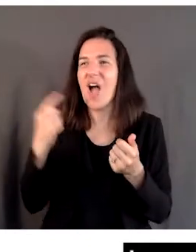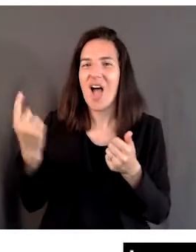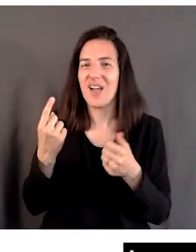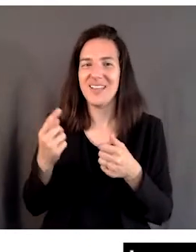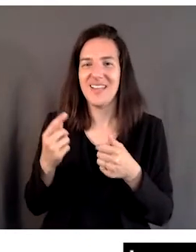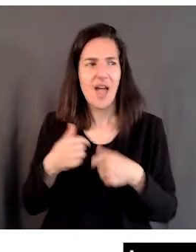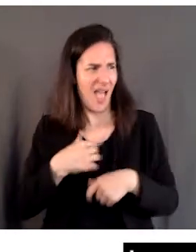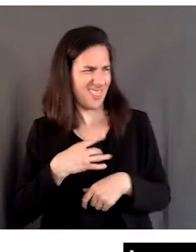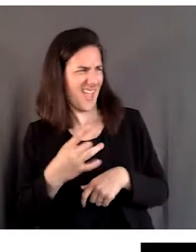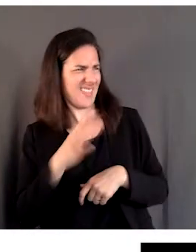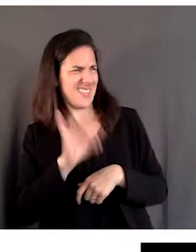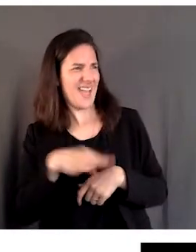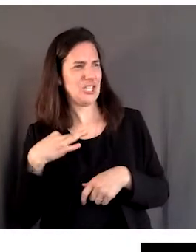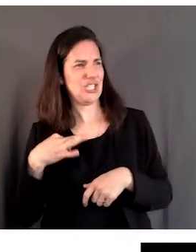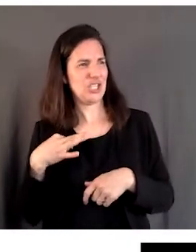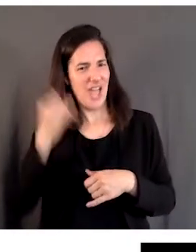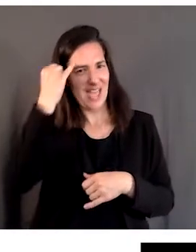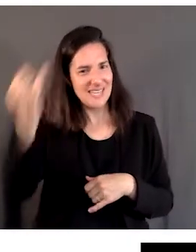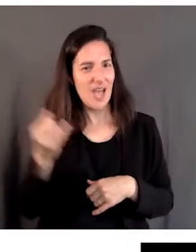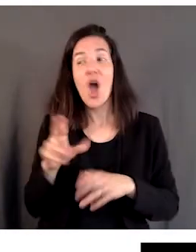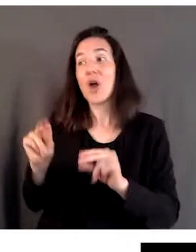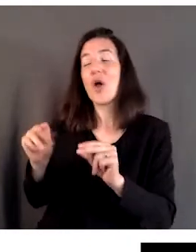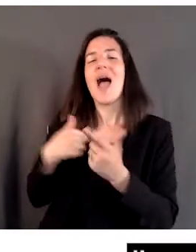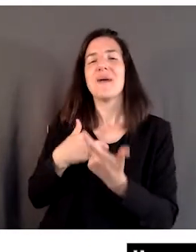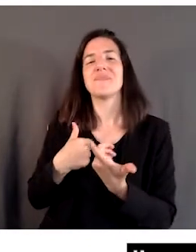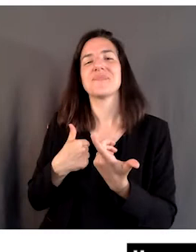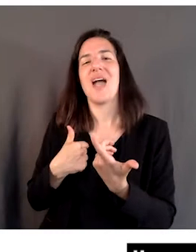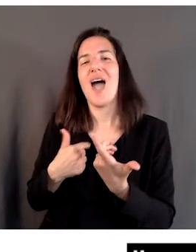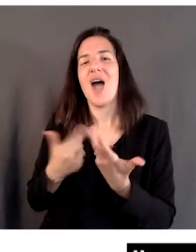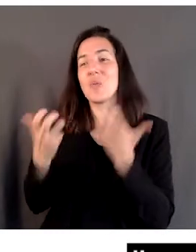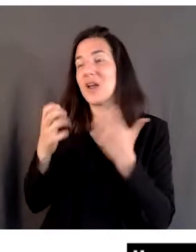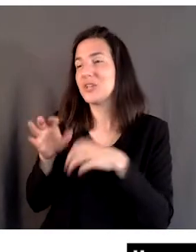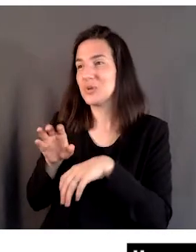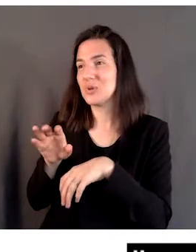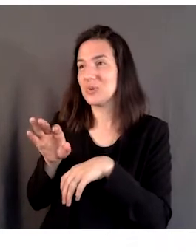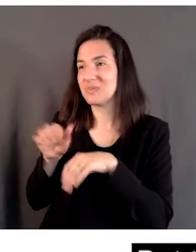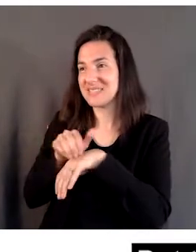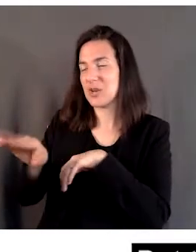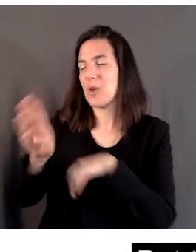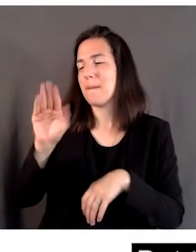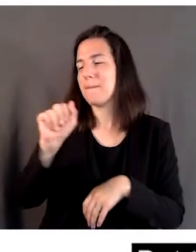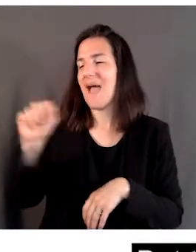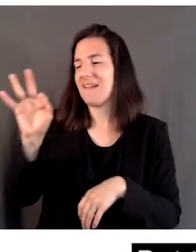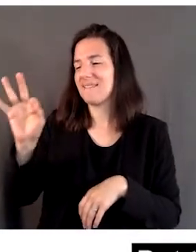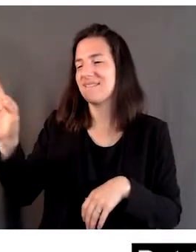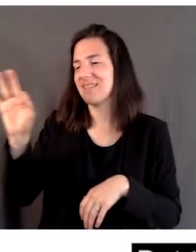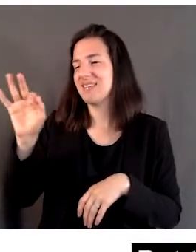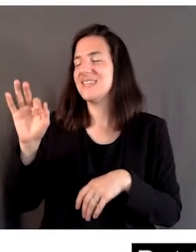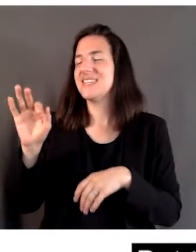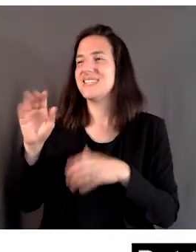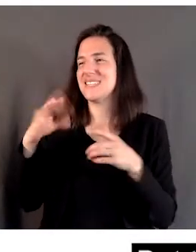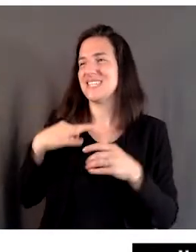definitely, no. I was going to send you a bath t-shirt for today, but I think I'm going to have to send you a pitch, don't bitch. But this is coming too, just